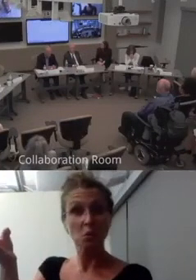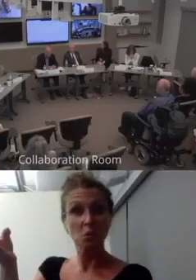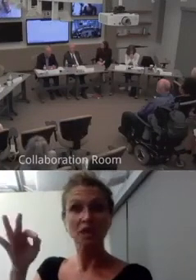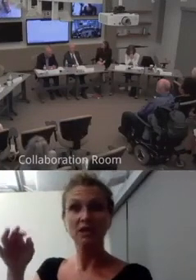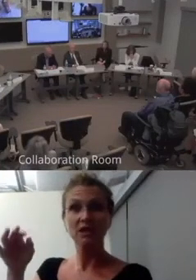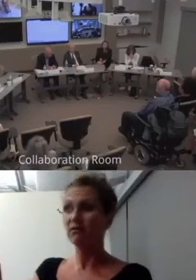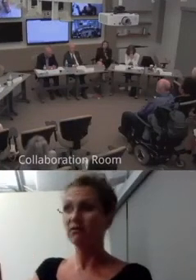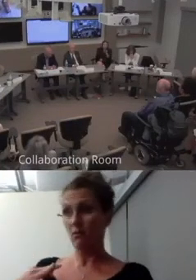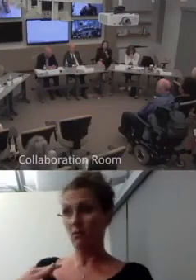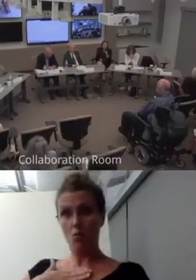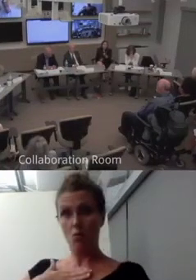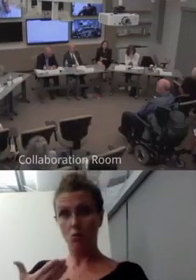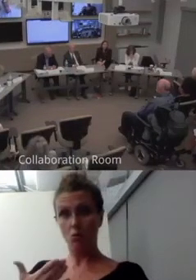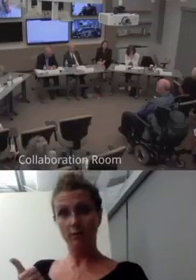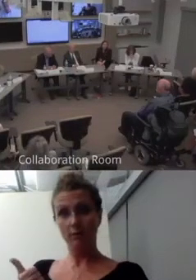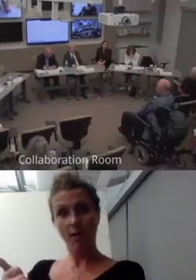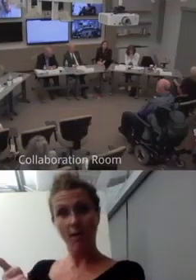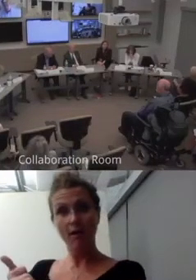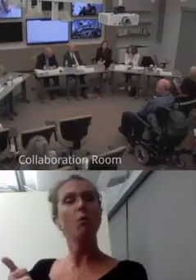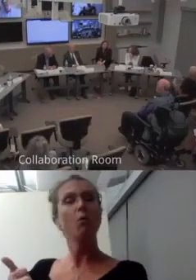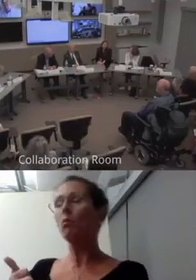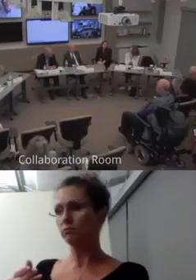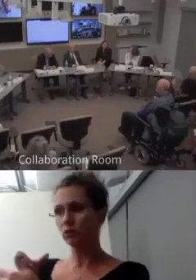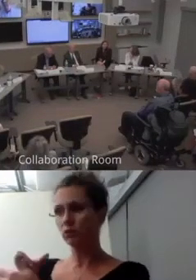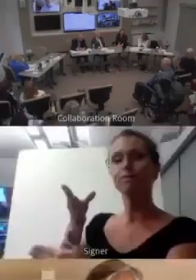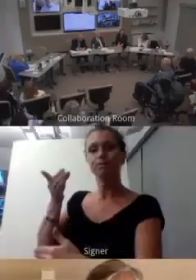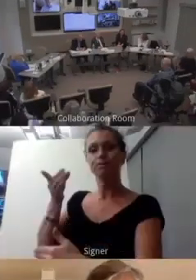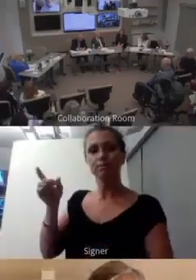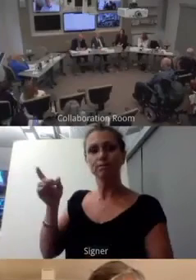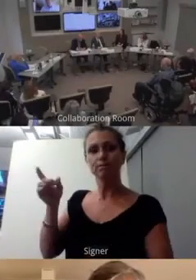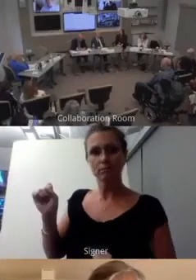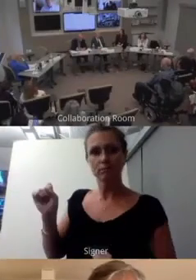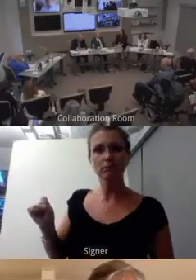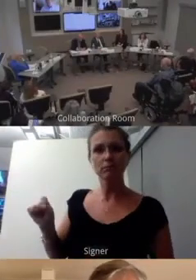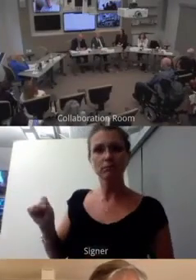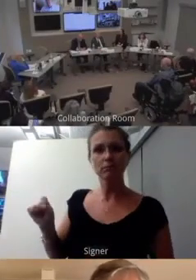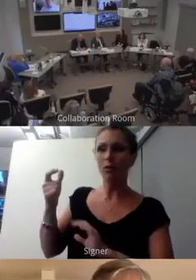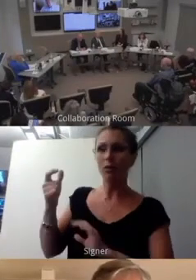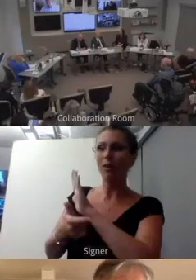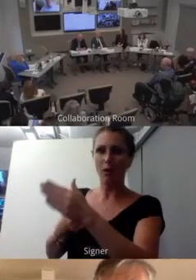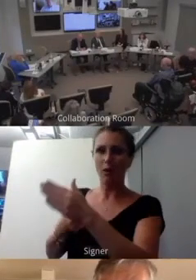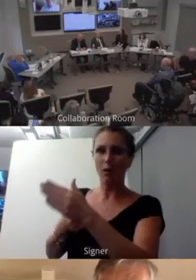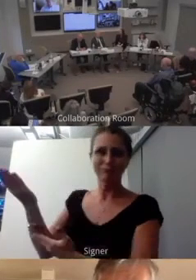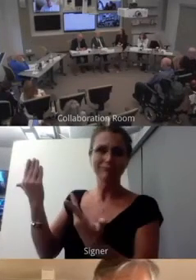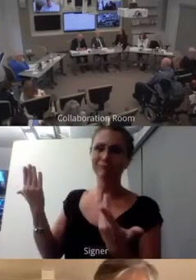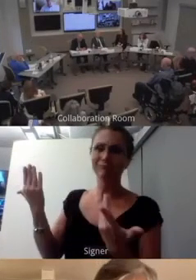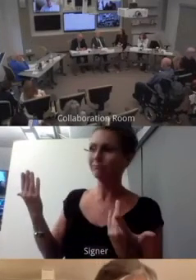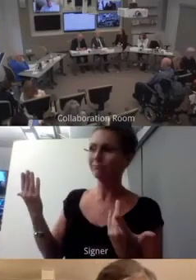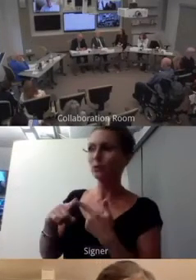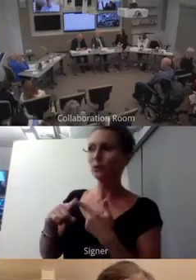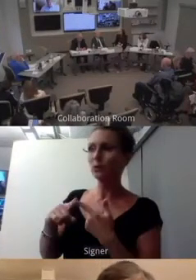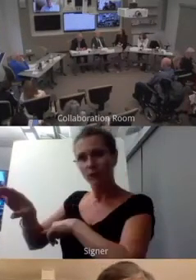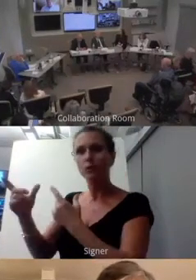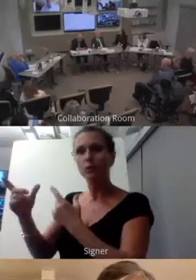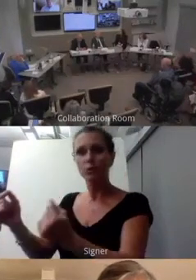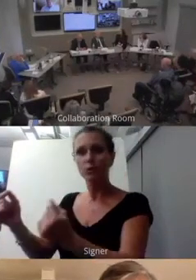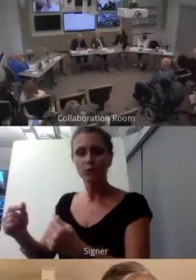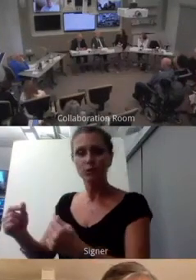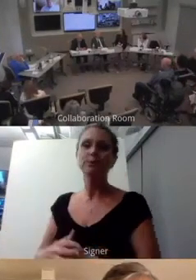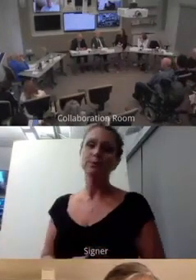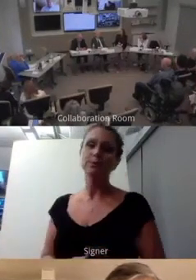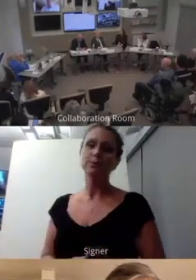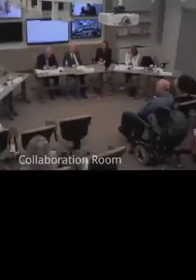people with disabilities, which we then used as the basis to bring about systemic change